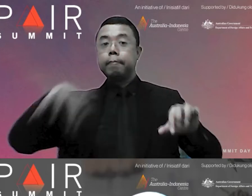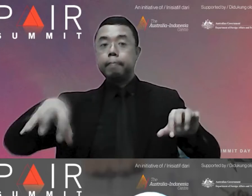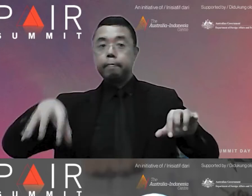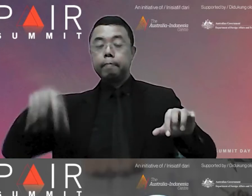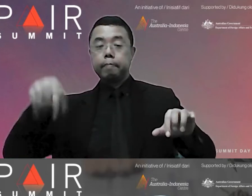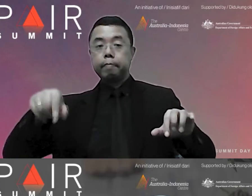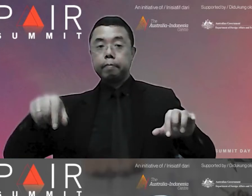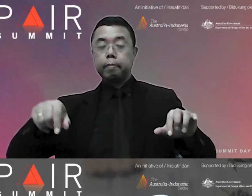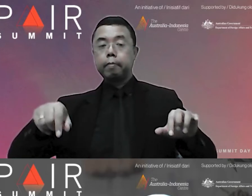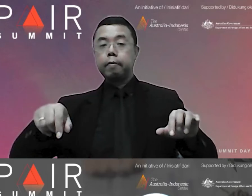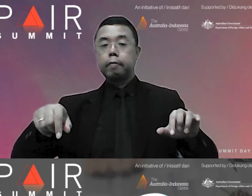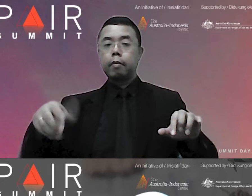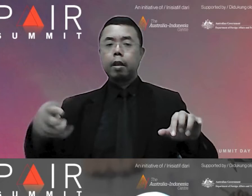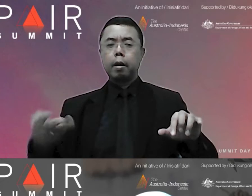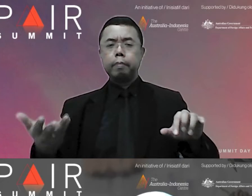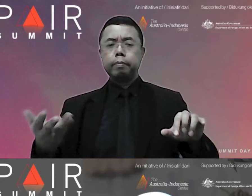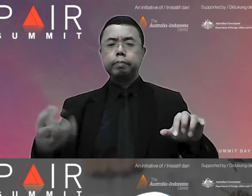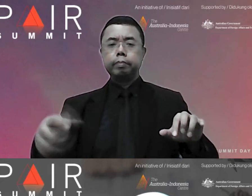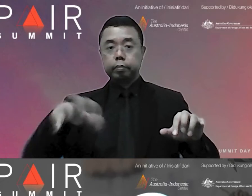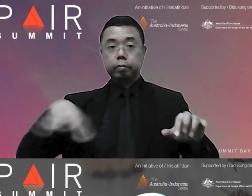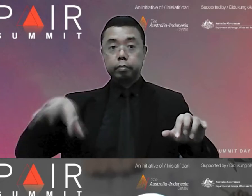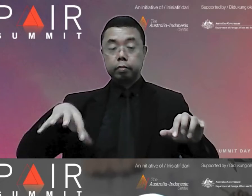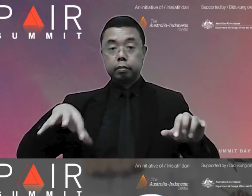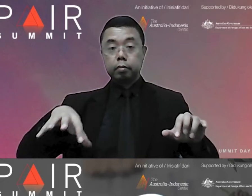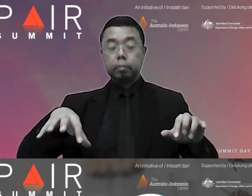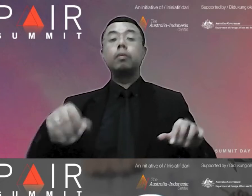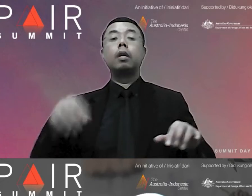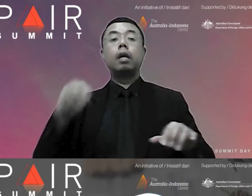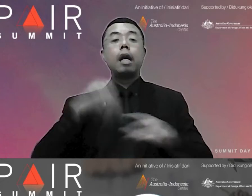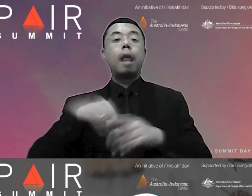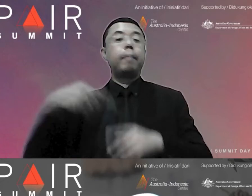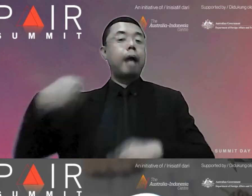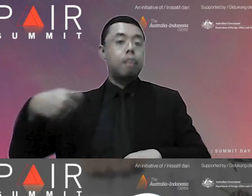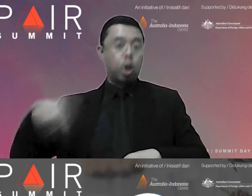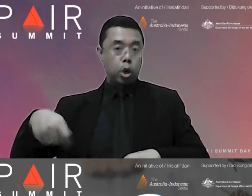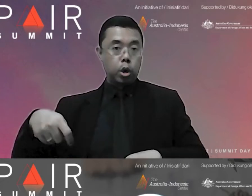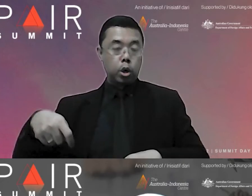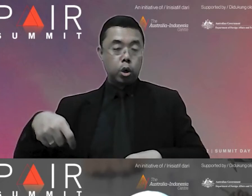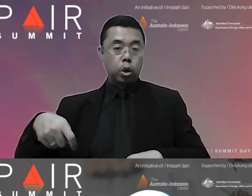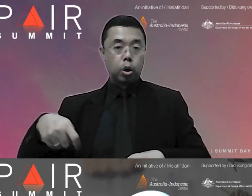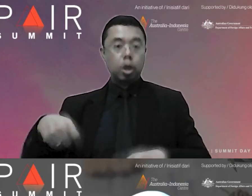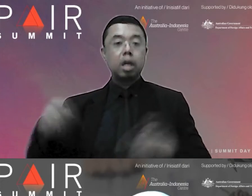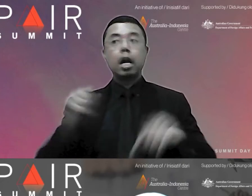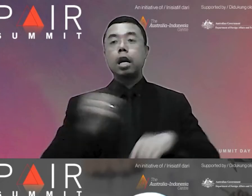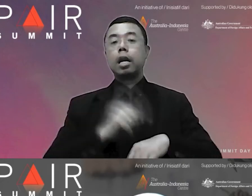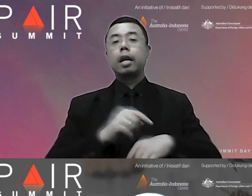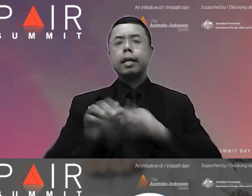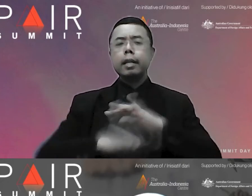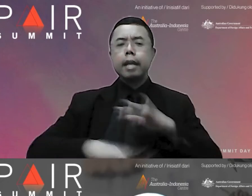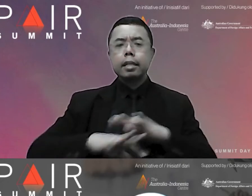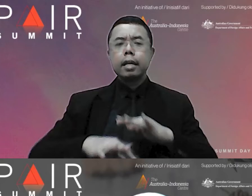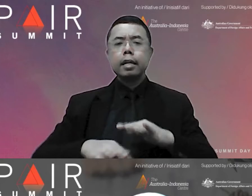and then the other part is in the office. So basically talking about the perception of the risk, yes,